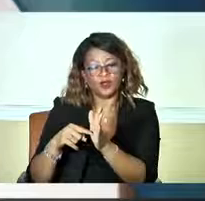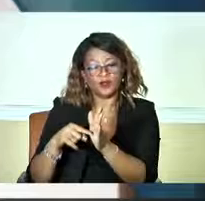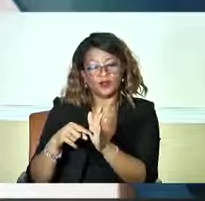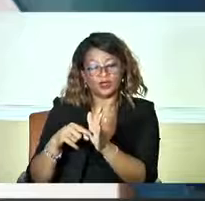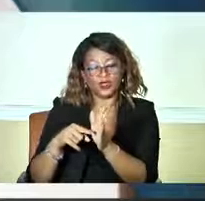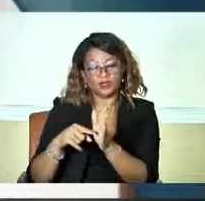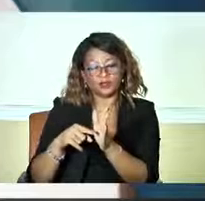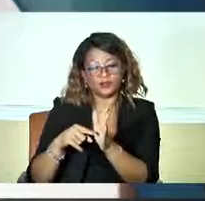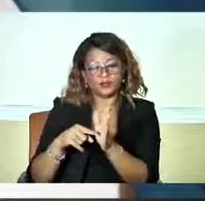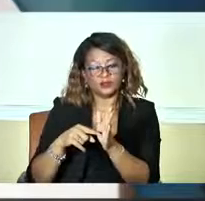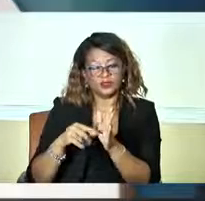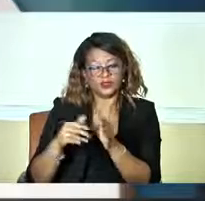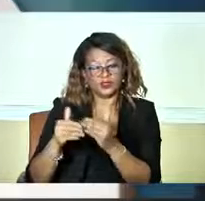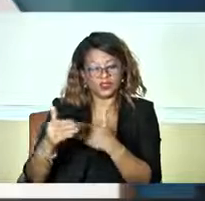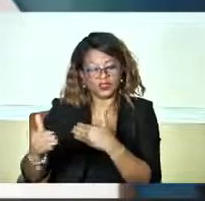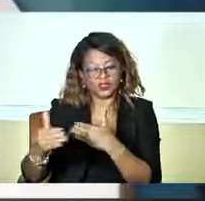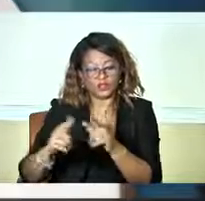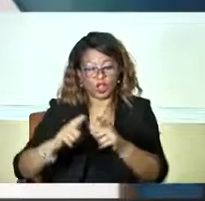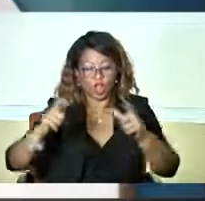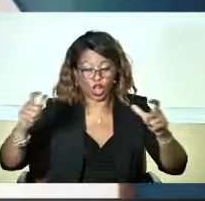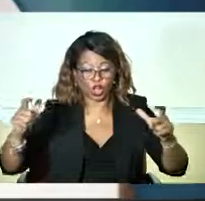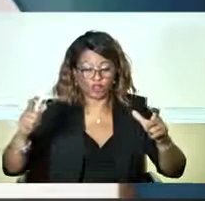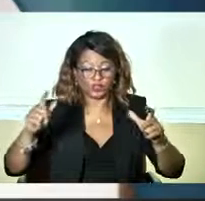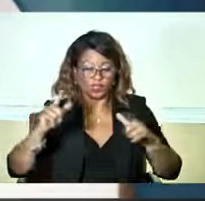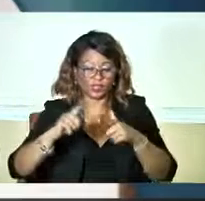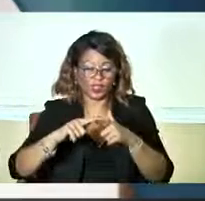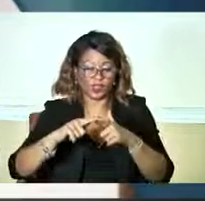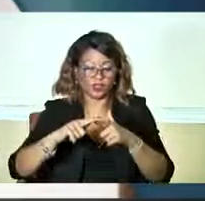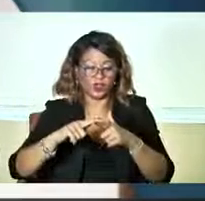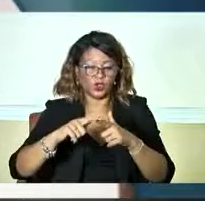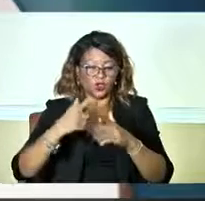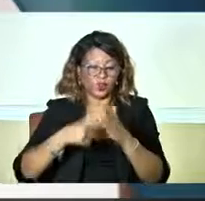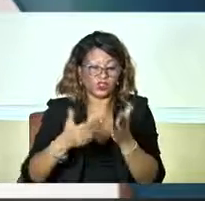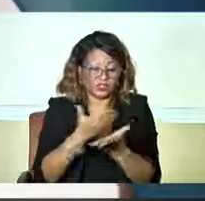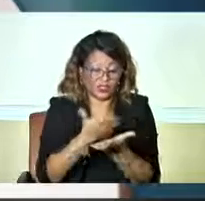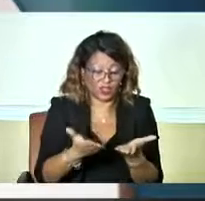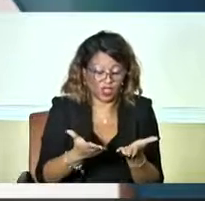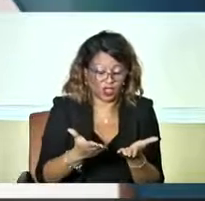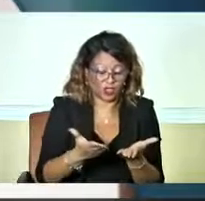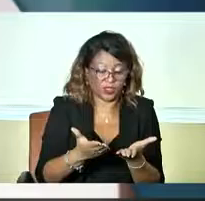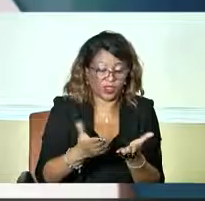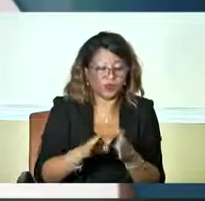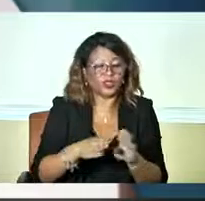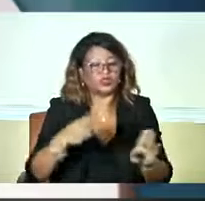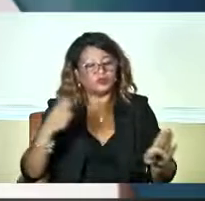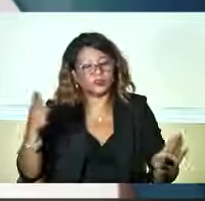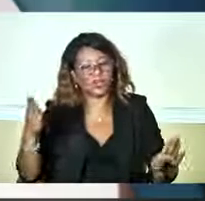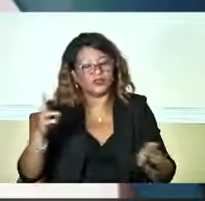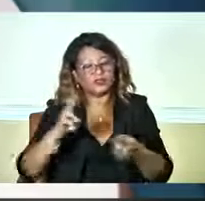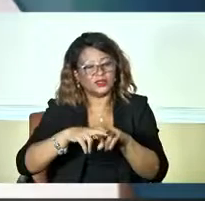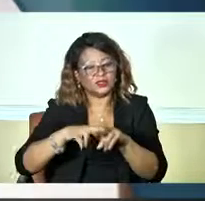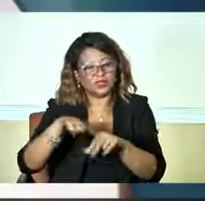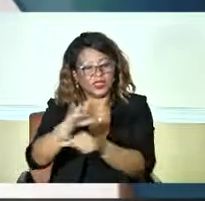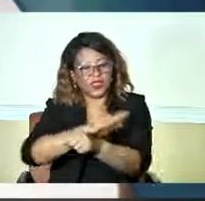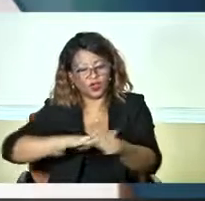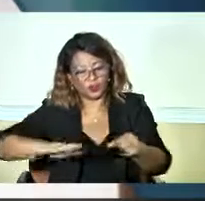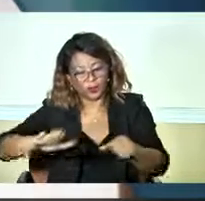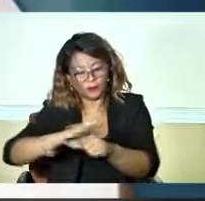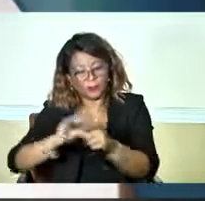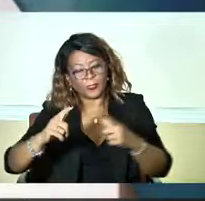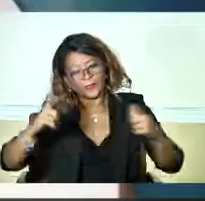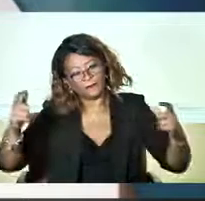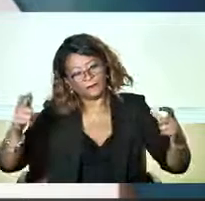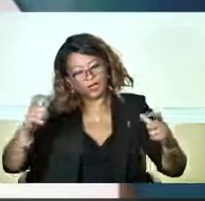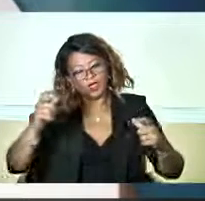extension. That extension is larger than what is presently there. It will expand the seating area. It will expand